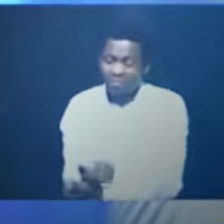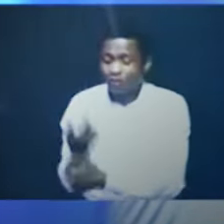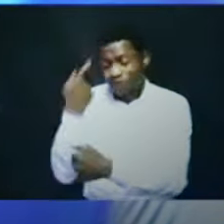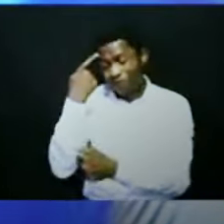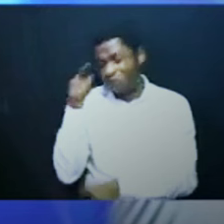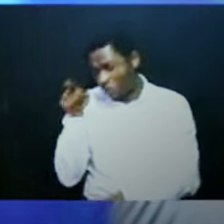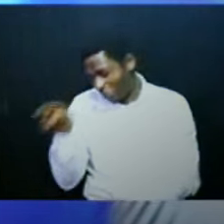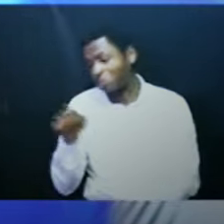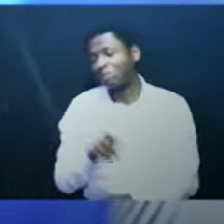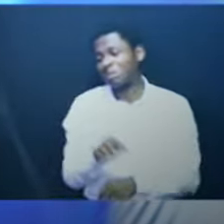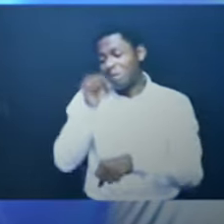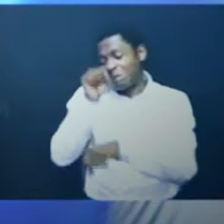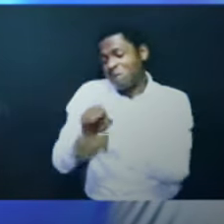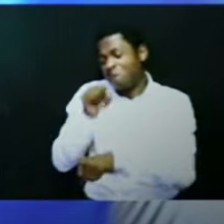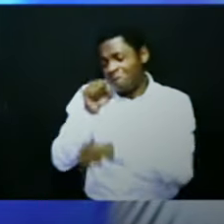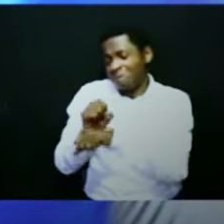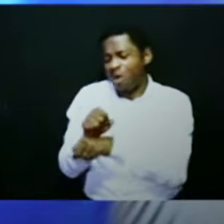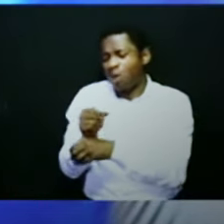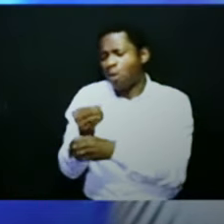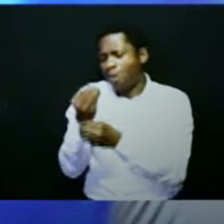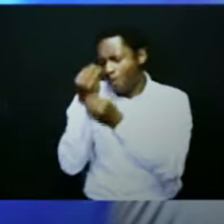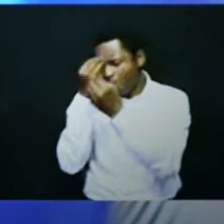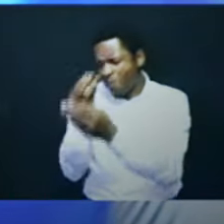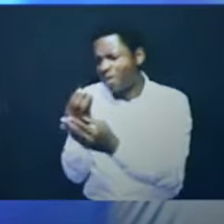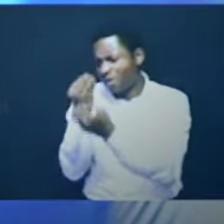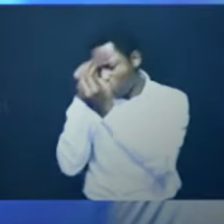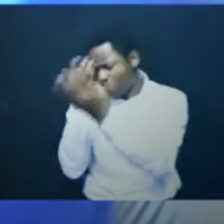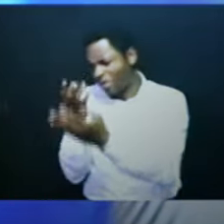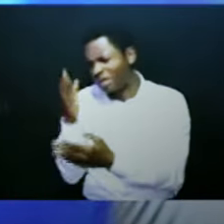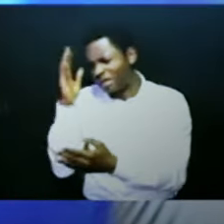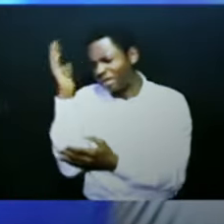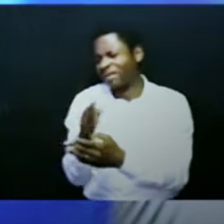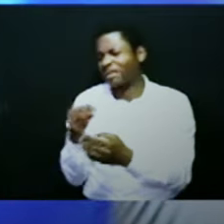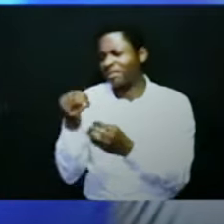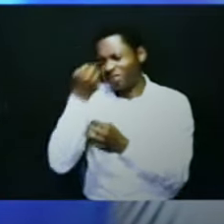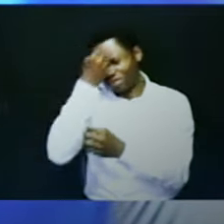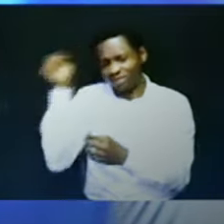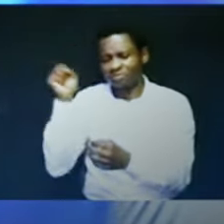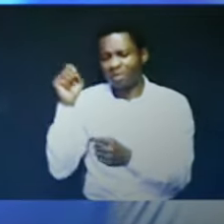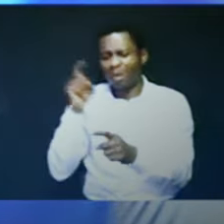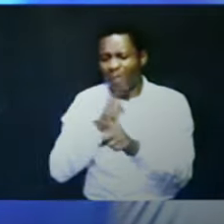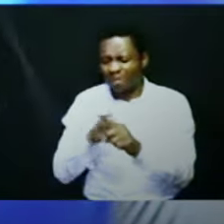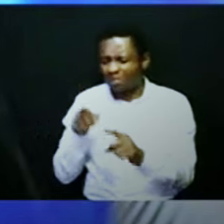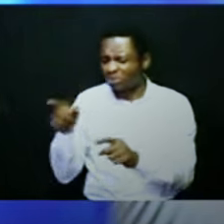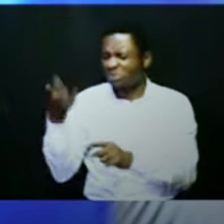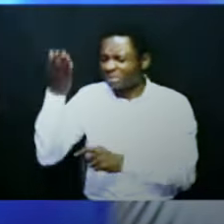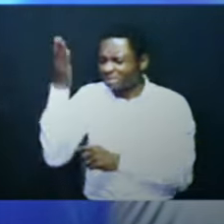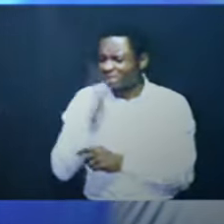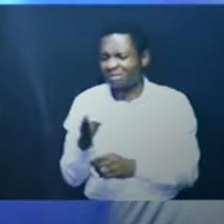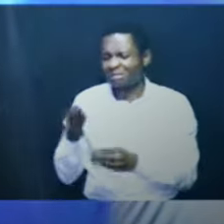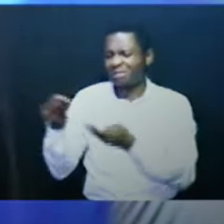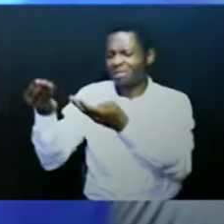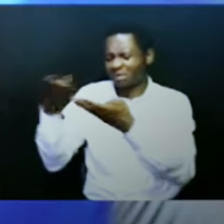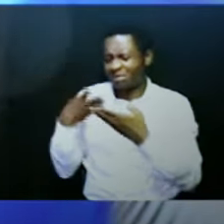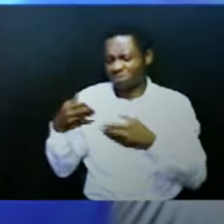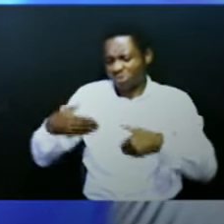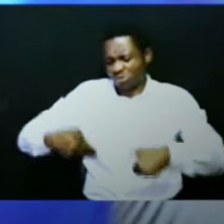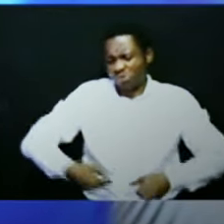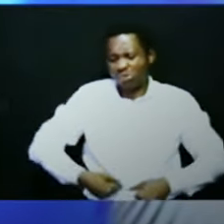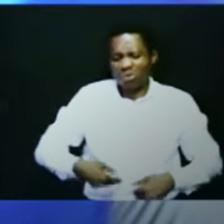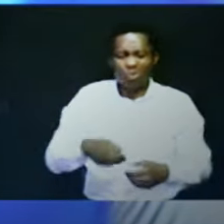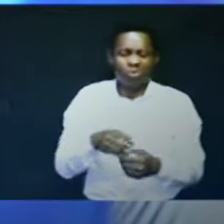you and never disobeyed your orders. Yet you never gave me even a young